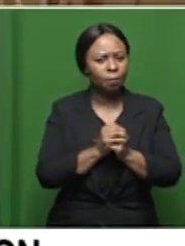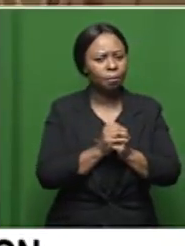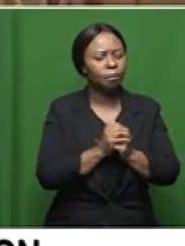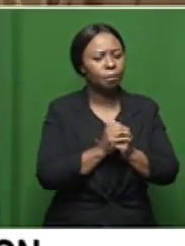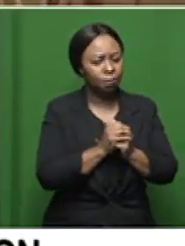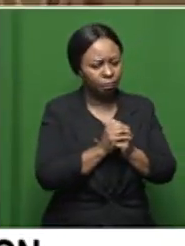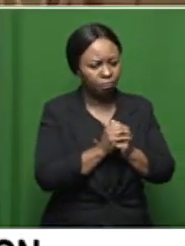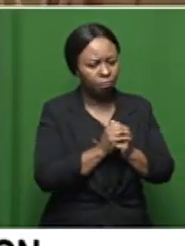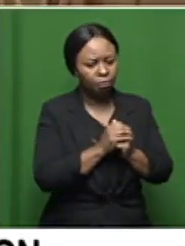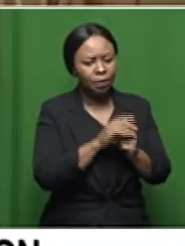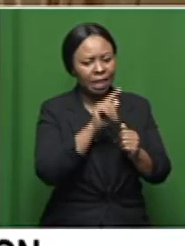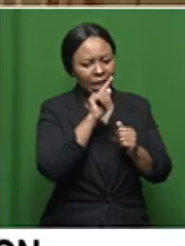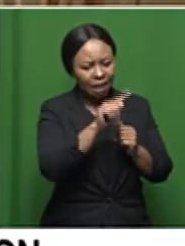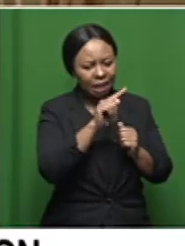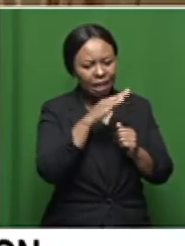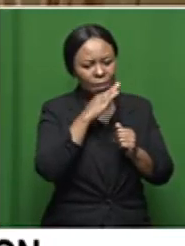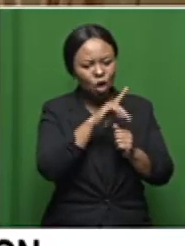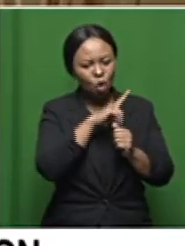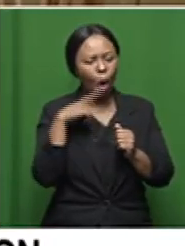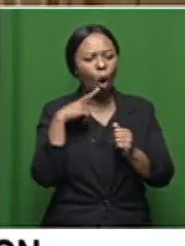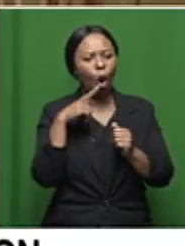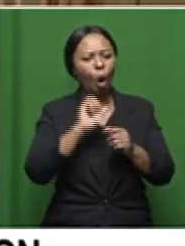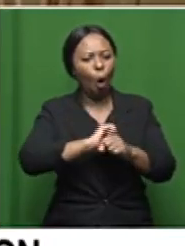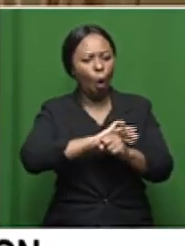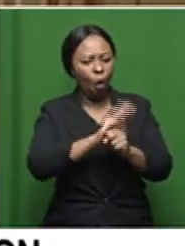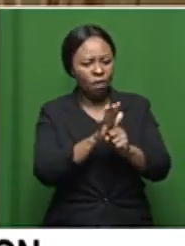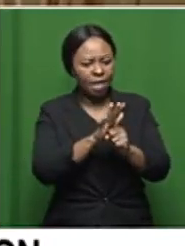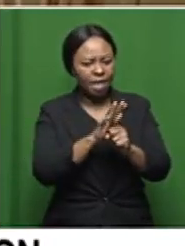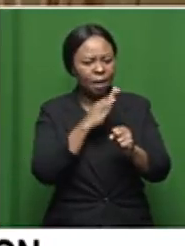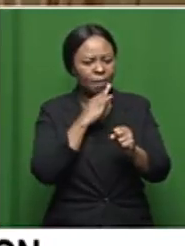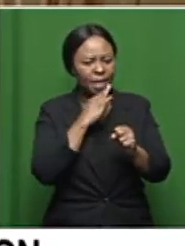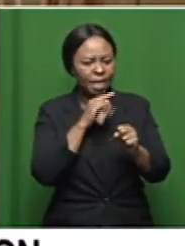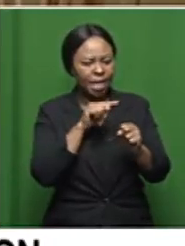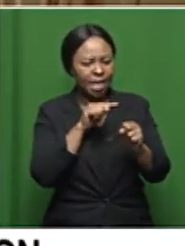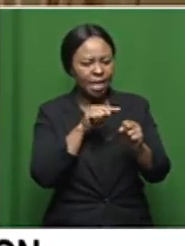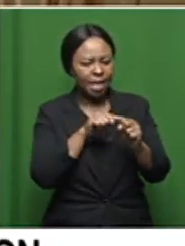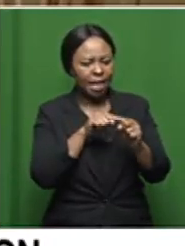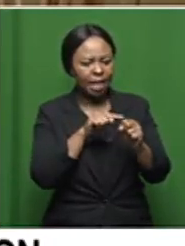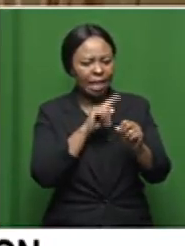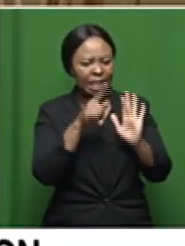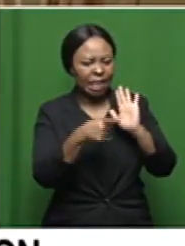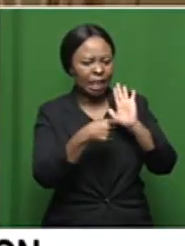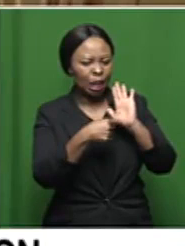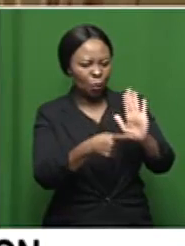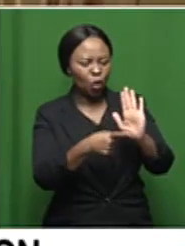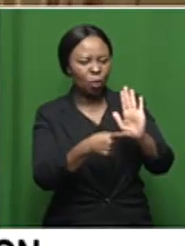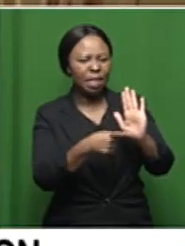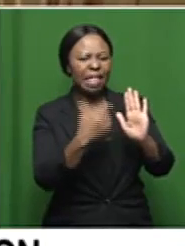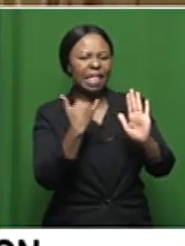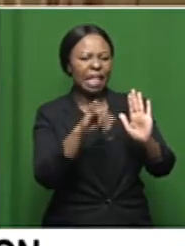Yeah, so it's basically long COVID is a syndrome of symptoms that still